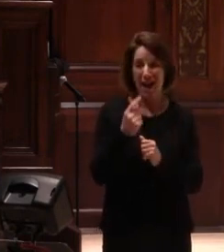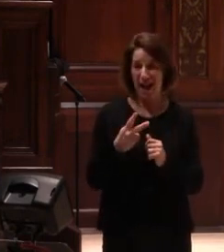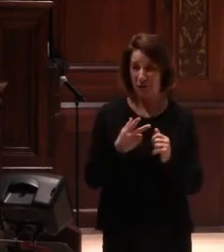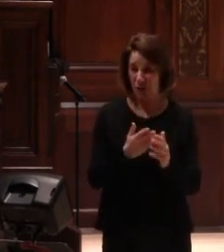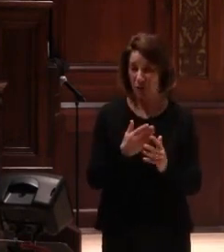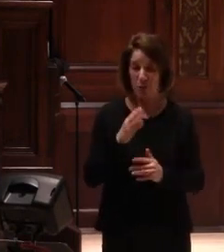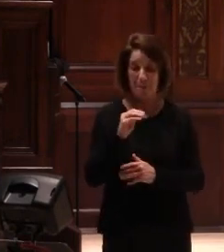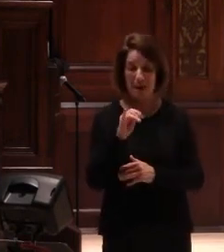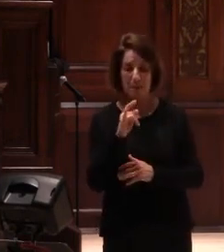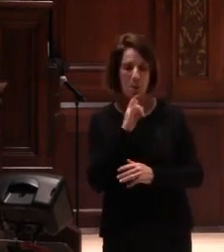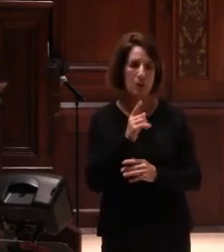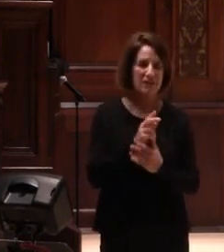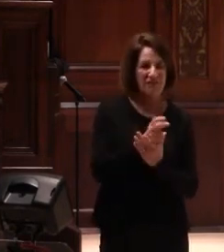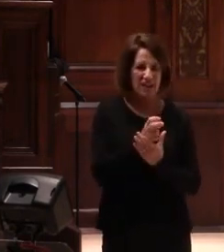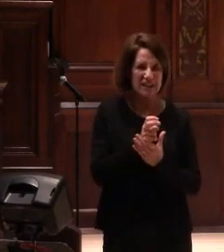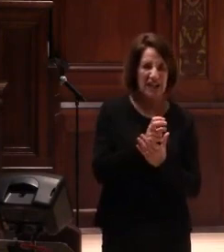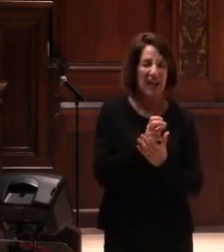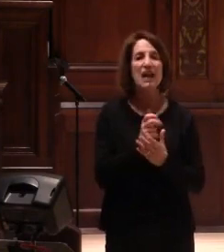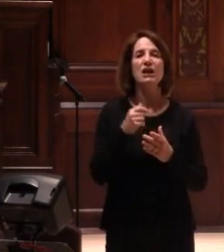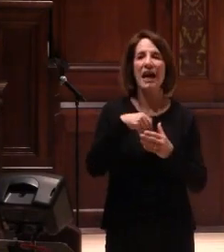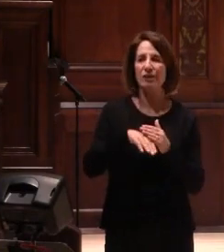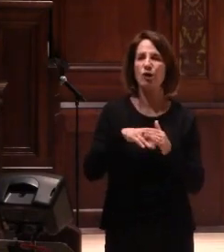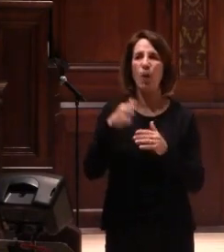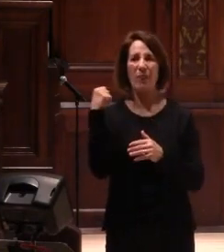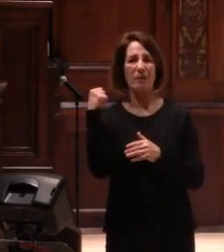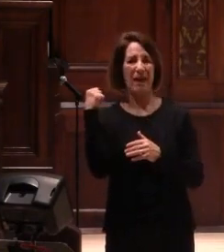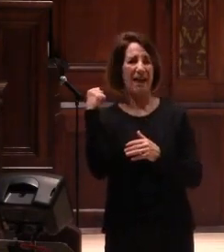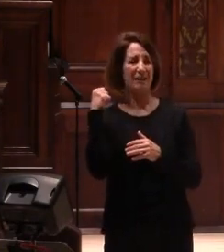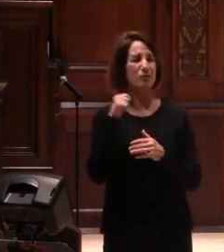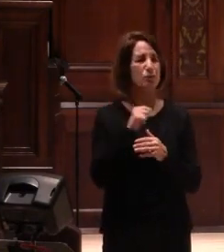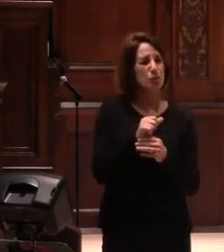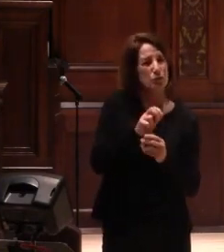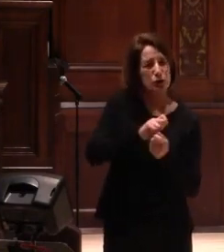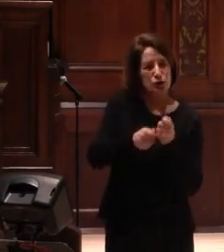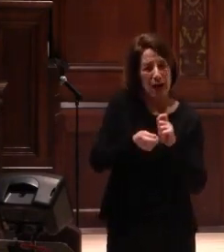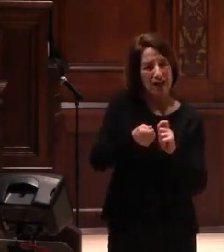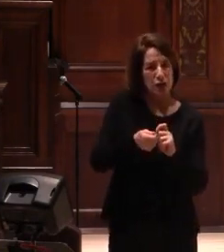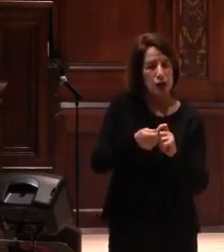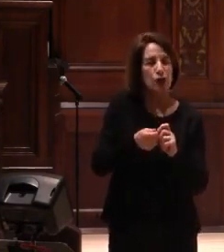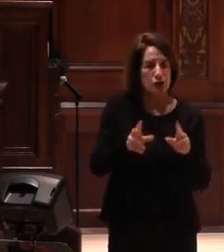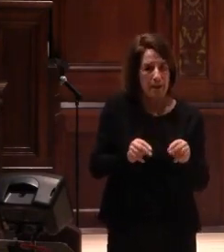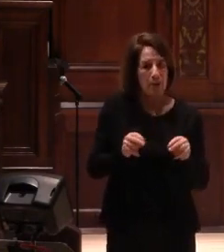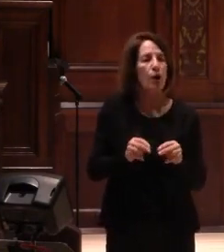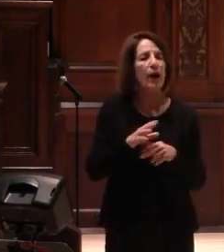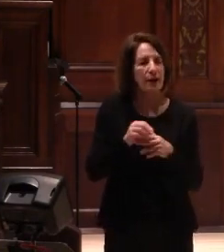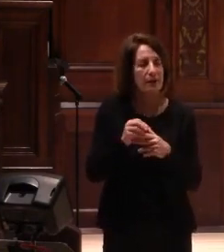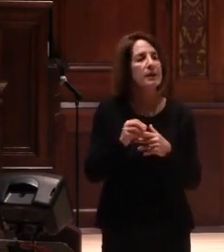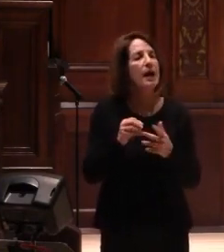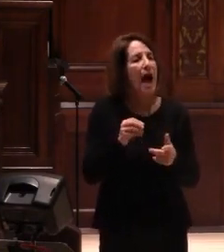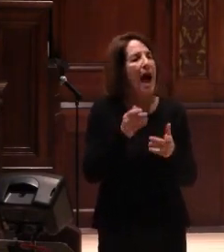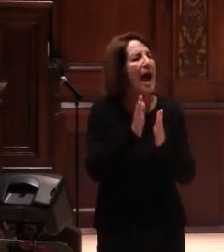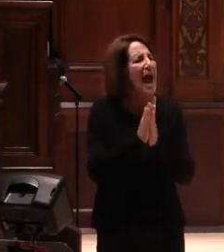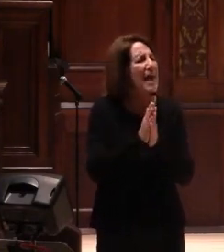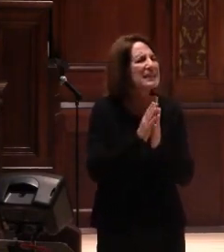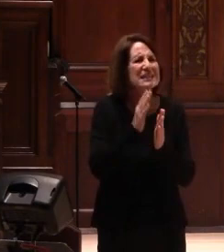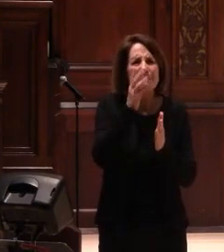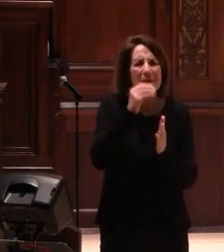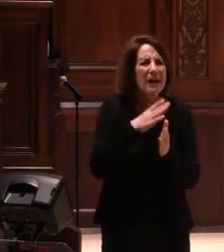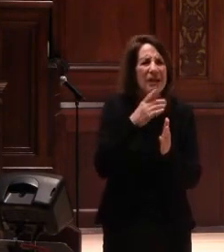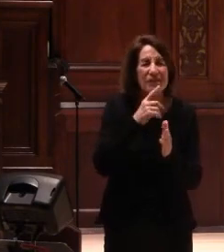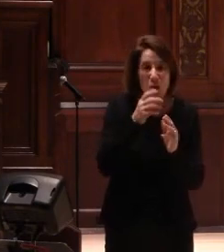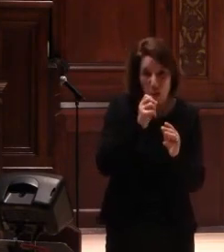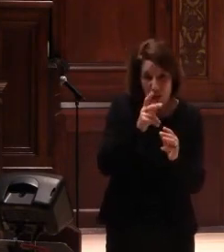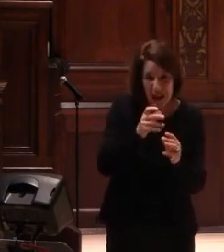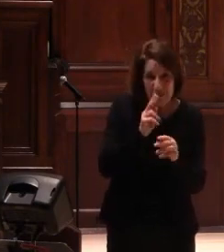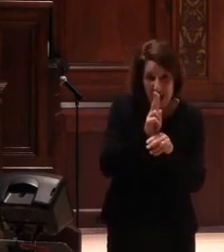and changed, so I took her in the back to try to find a place to change her. I asked a man that I ran into if it was okay if I used one of the rooms